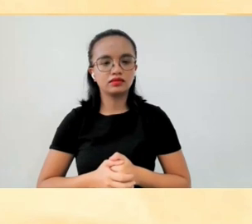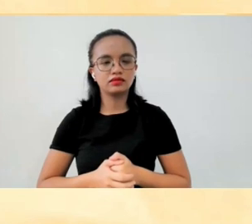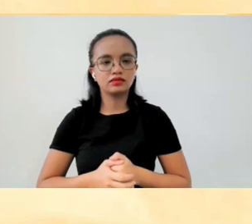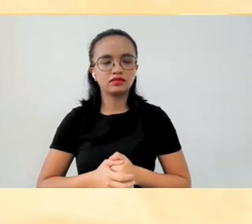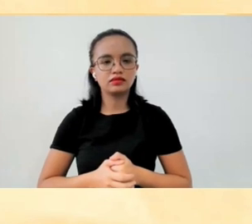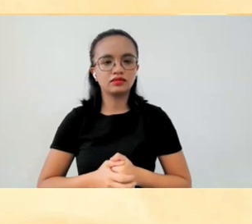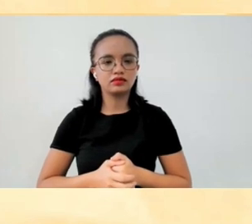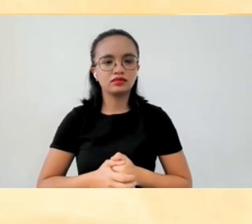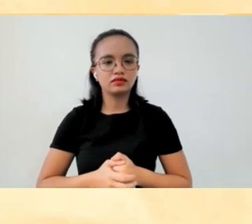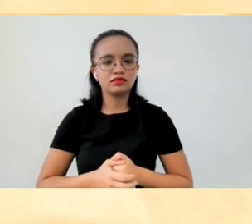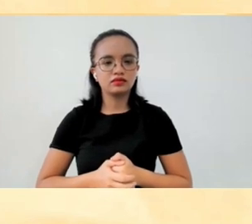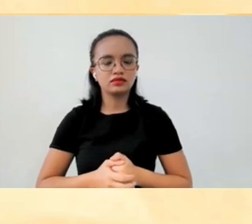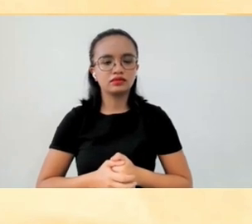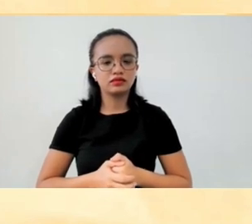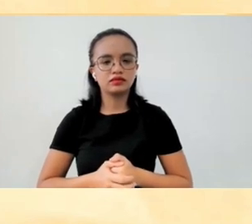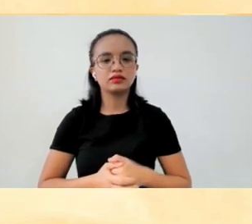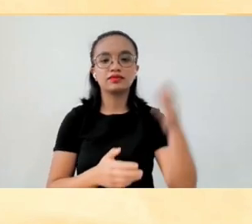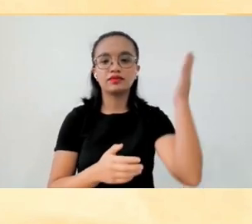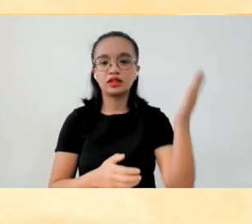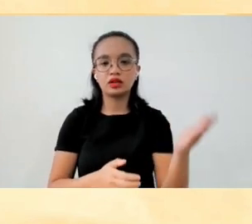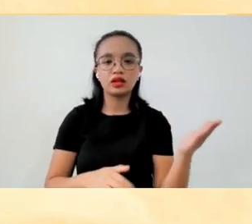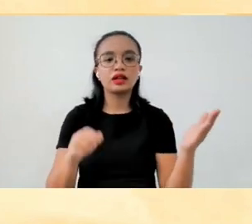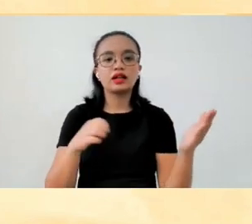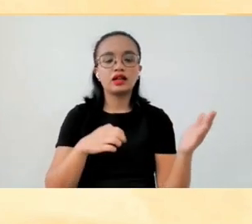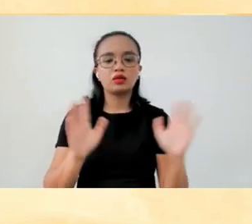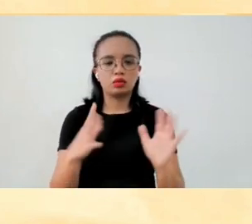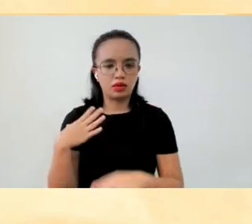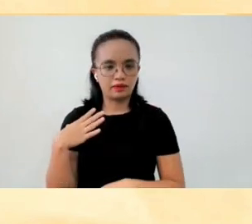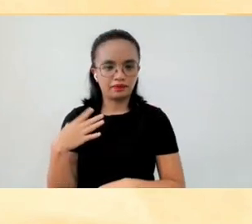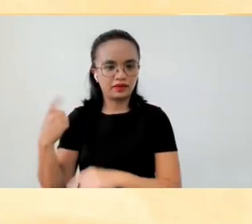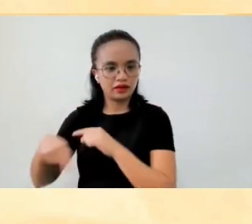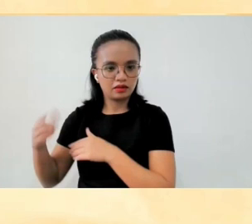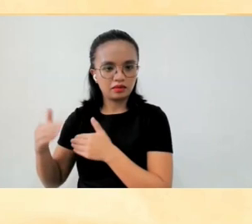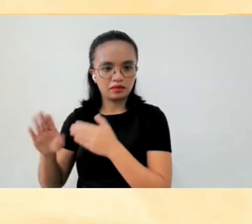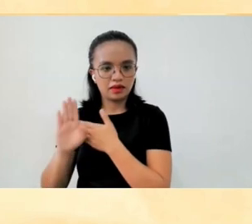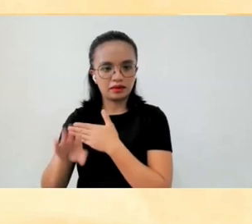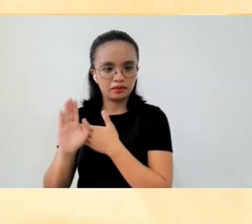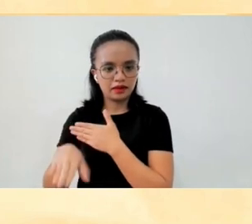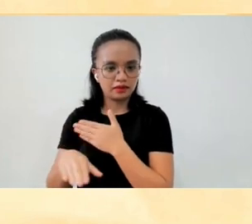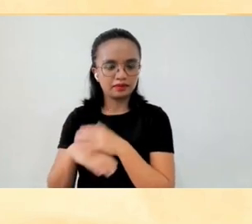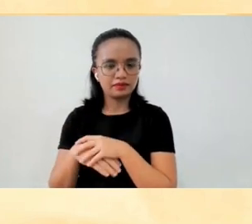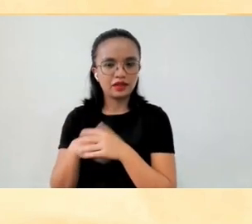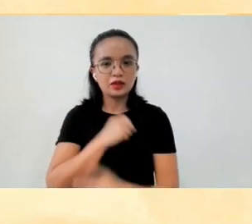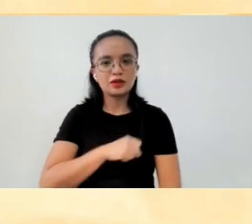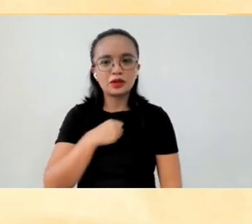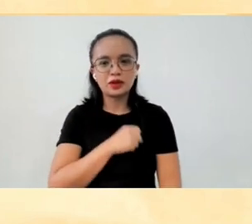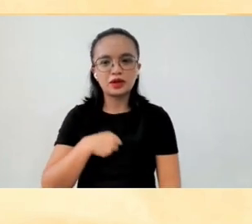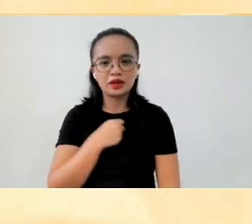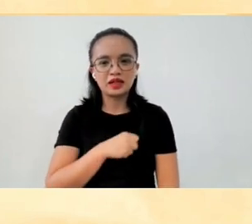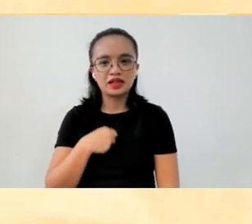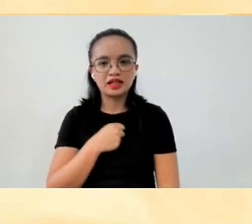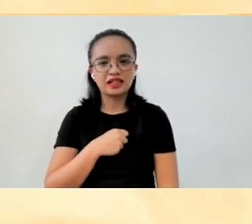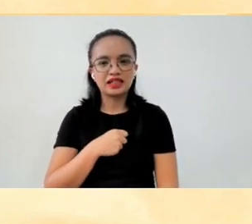Okay, okay, so these are the emotional, okay, previous slide. Okay, I'm sorry about this, no? I'm not